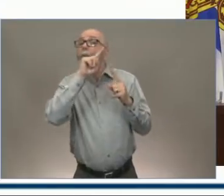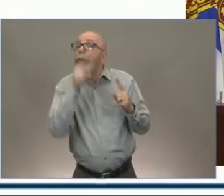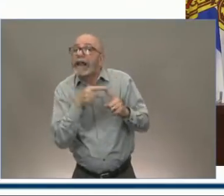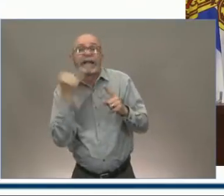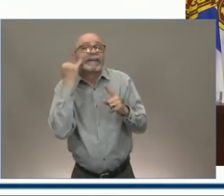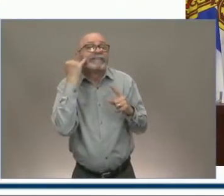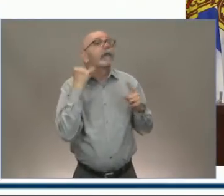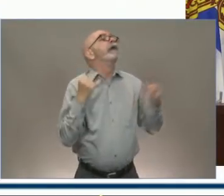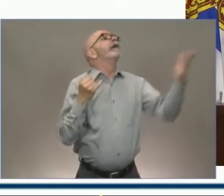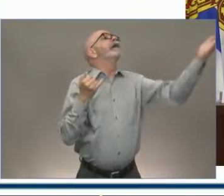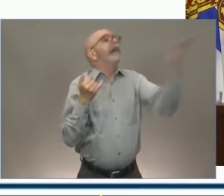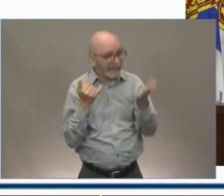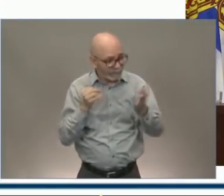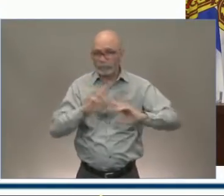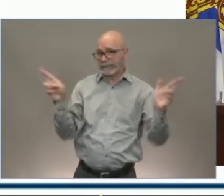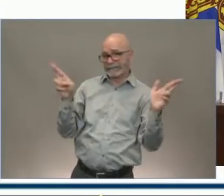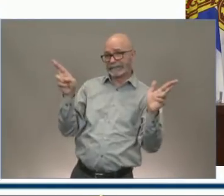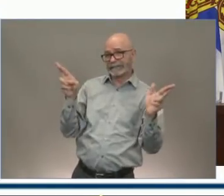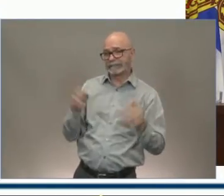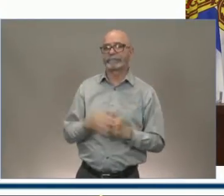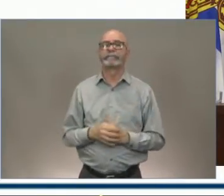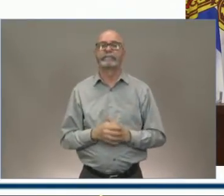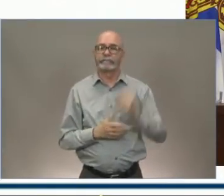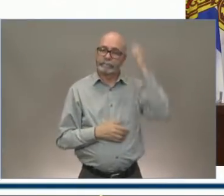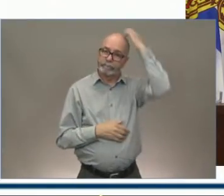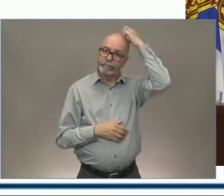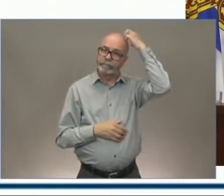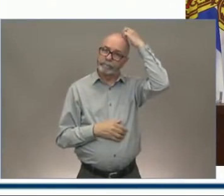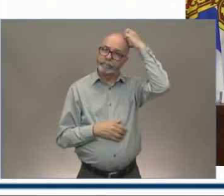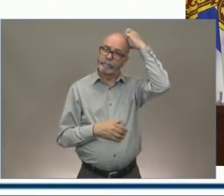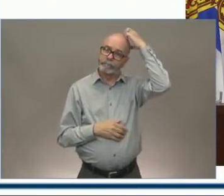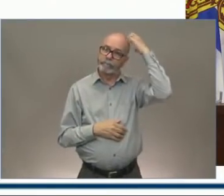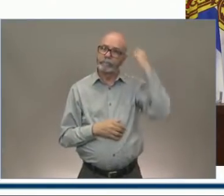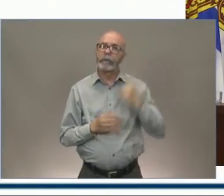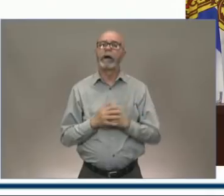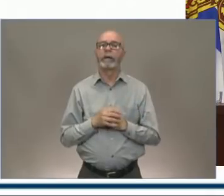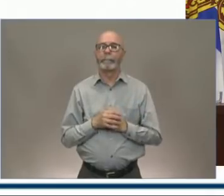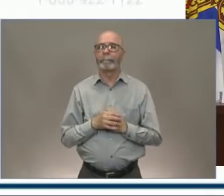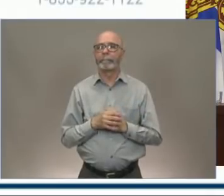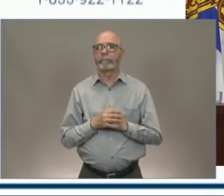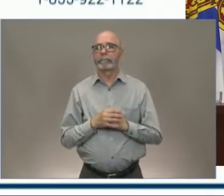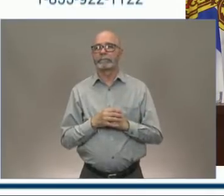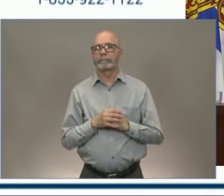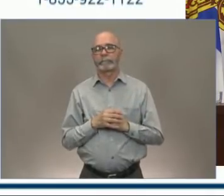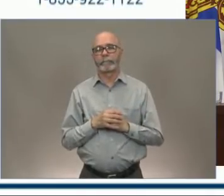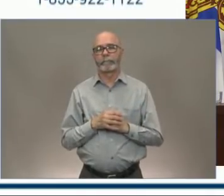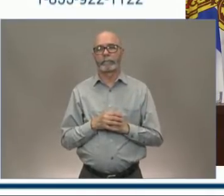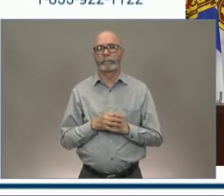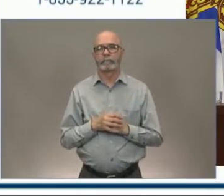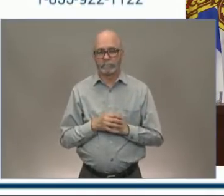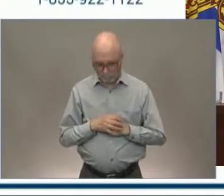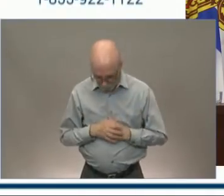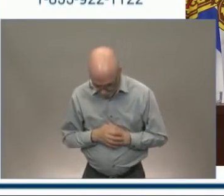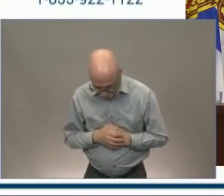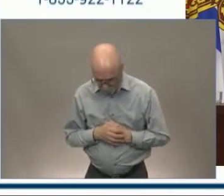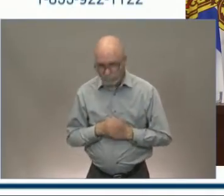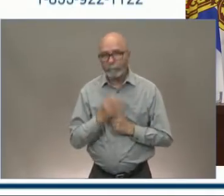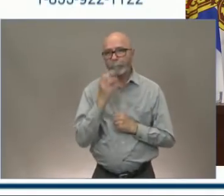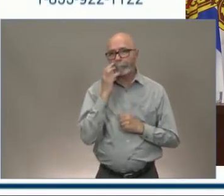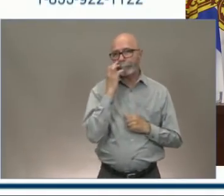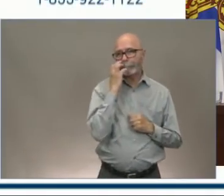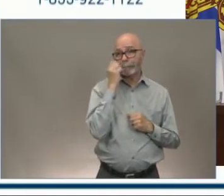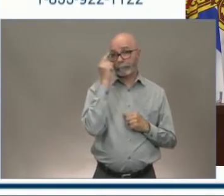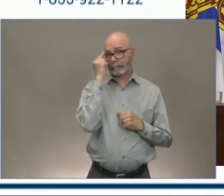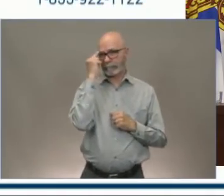Tim. I'm just wondering if you could expand a little bit. I understand you're still studying it, but the